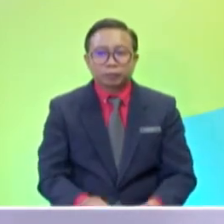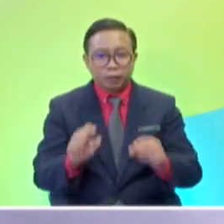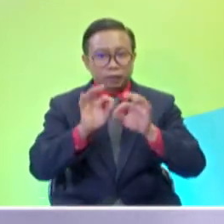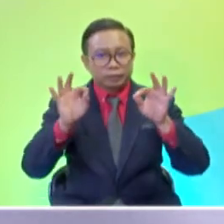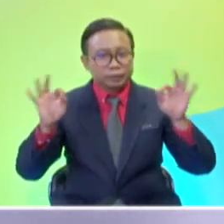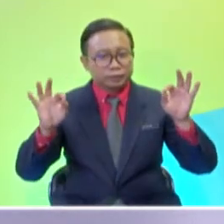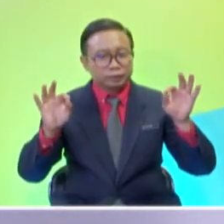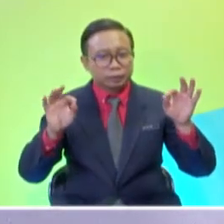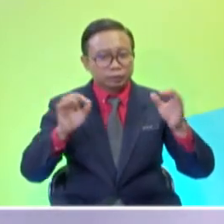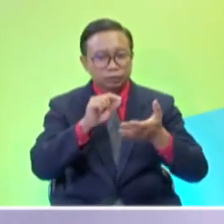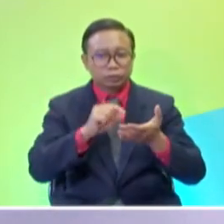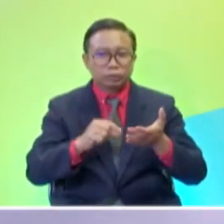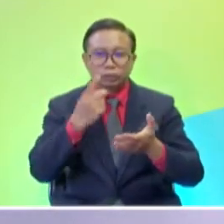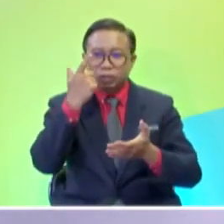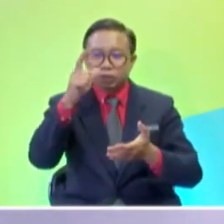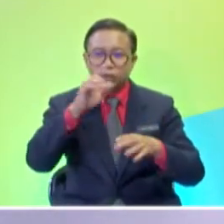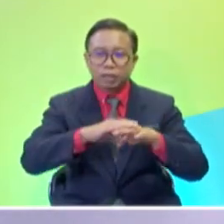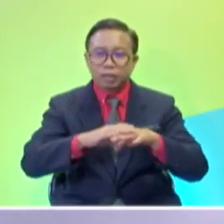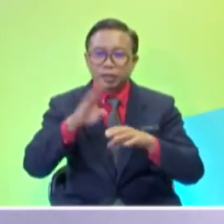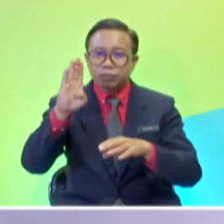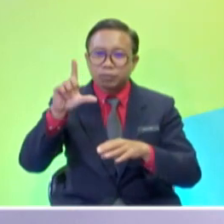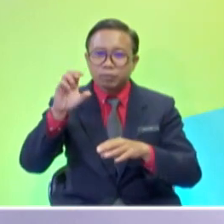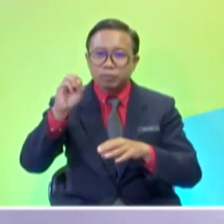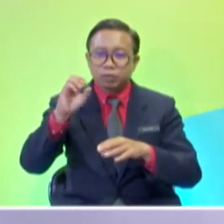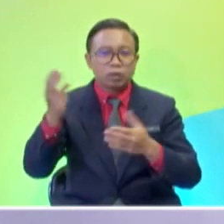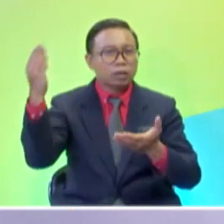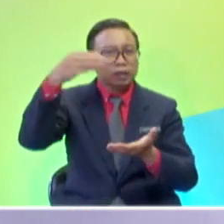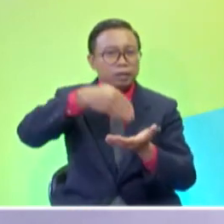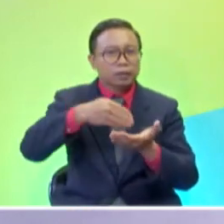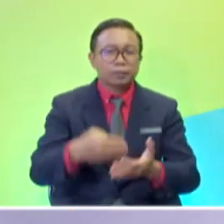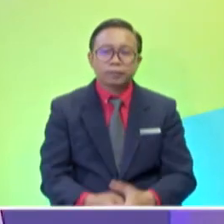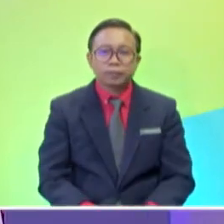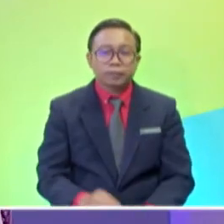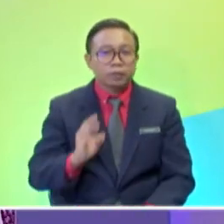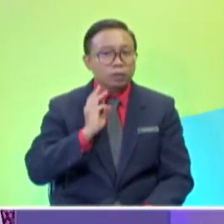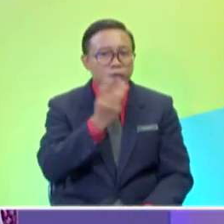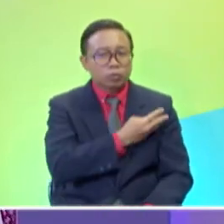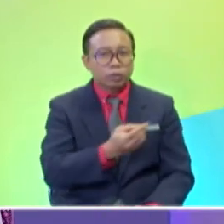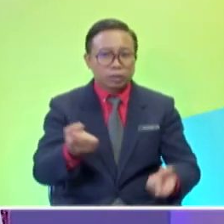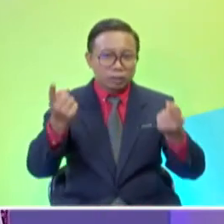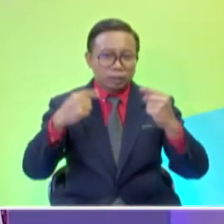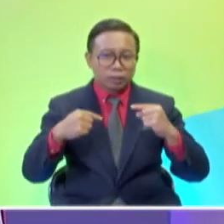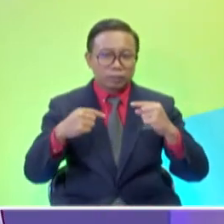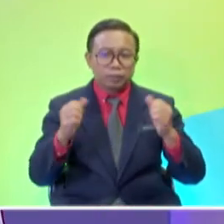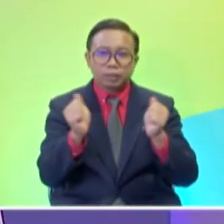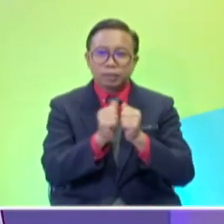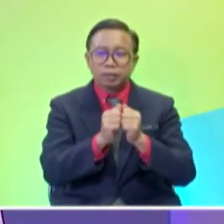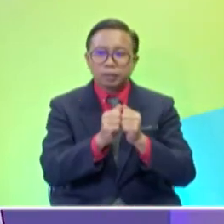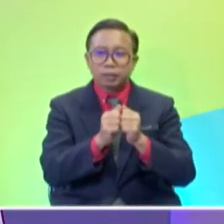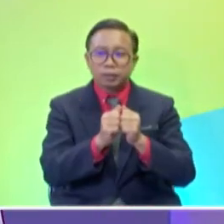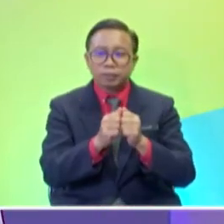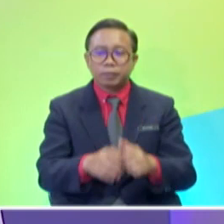constructed, or am Okay, I if wrong? we look at the blog post again, all right. We came here by